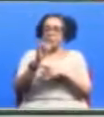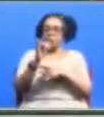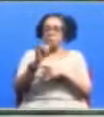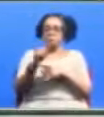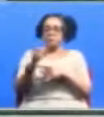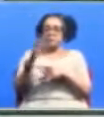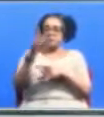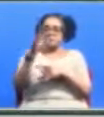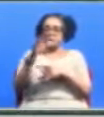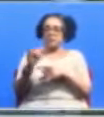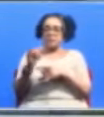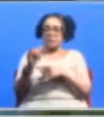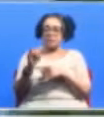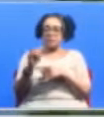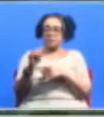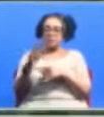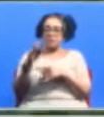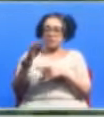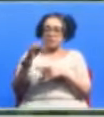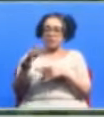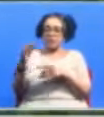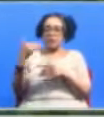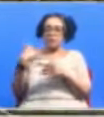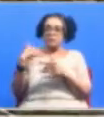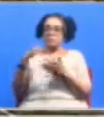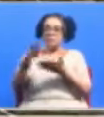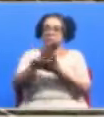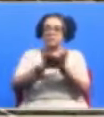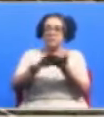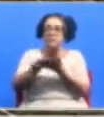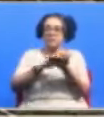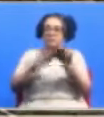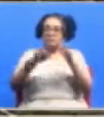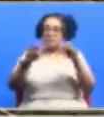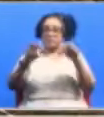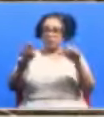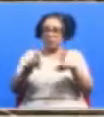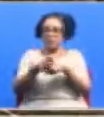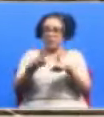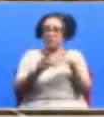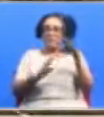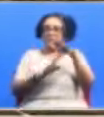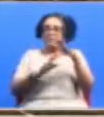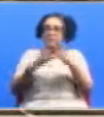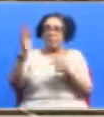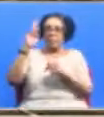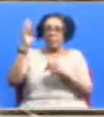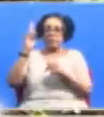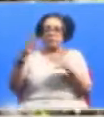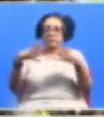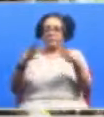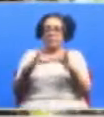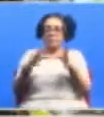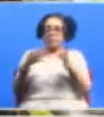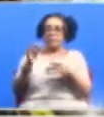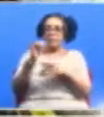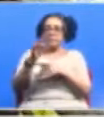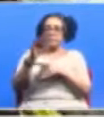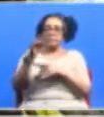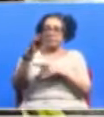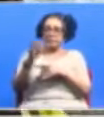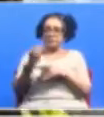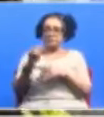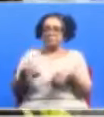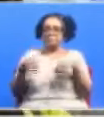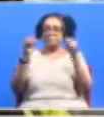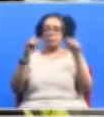DCI, Forensic Crime Scene Investigators, and the Kenya Police, while the family of the missing KVDA boss watched from